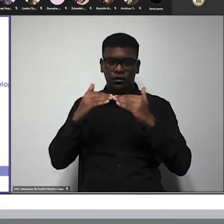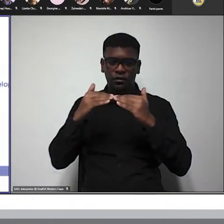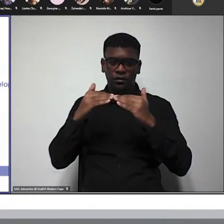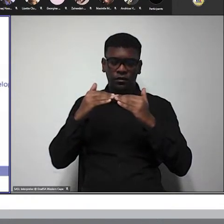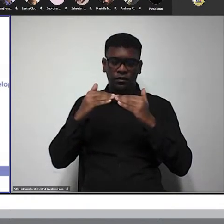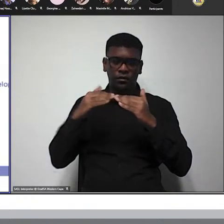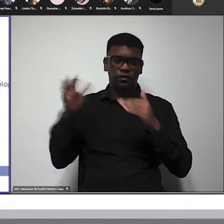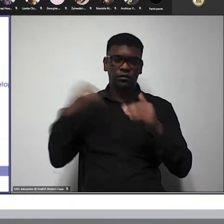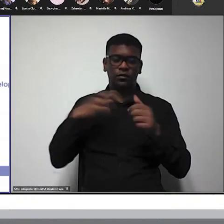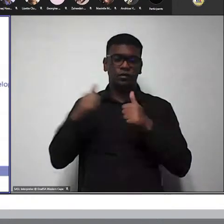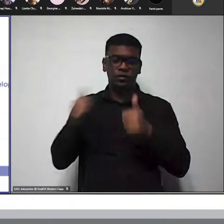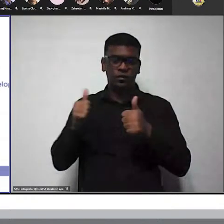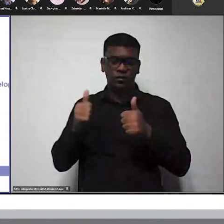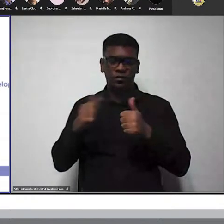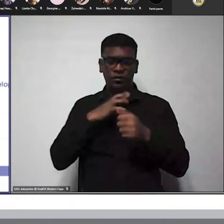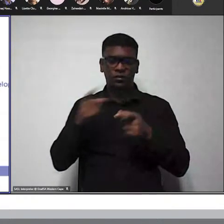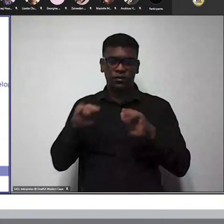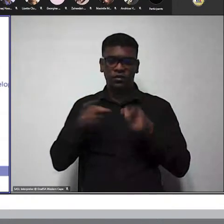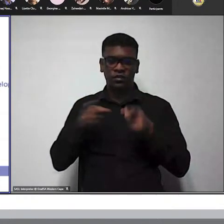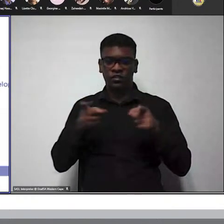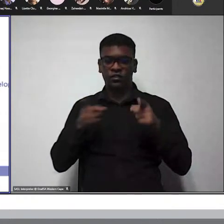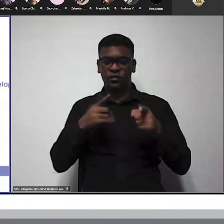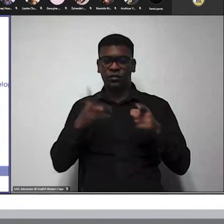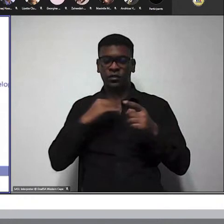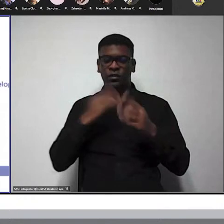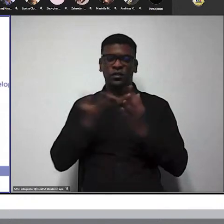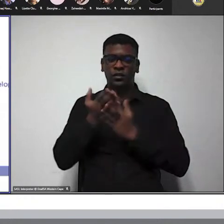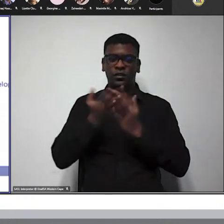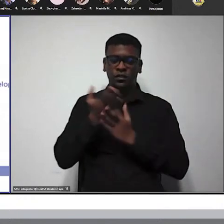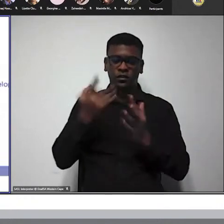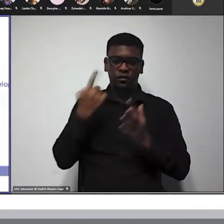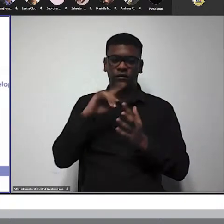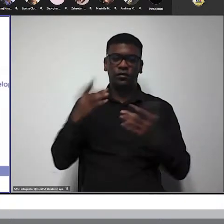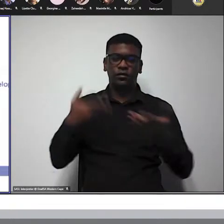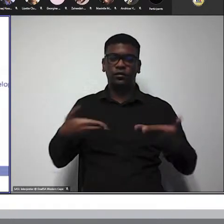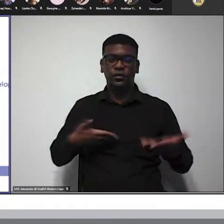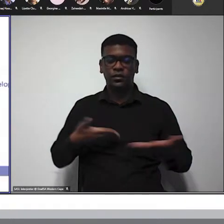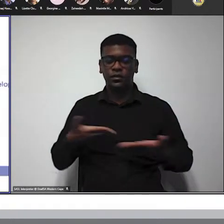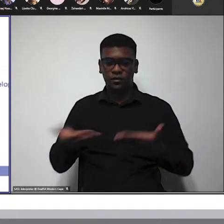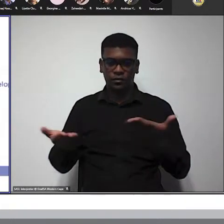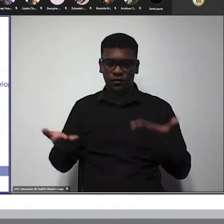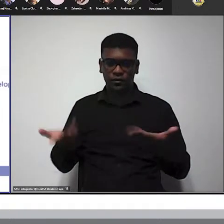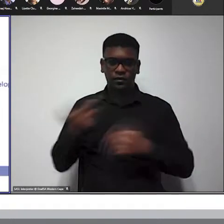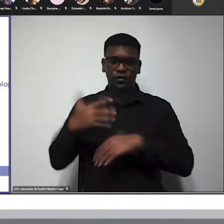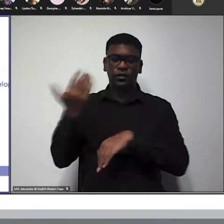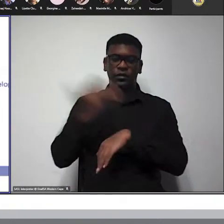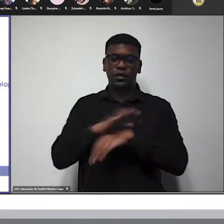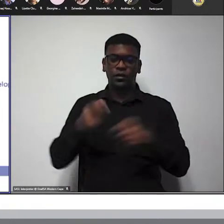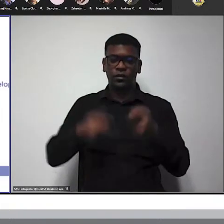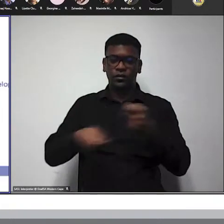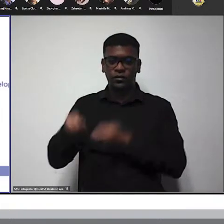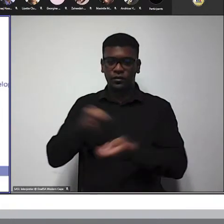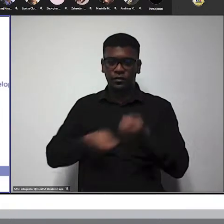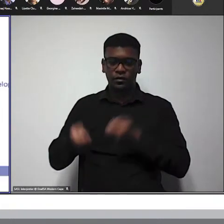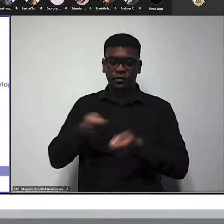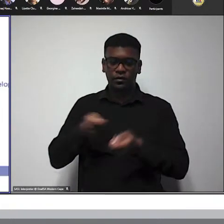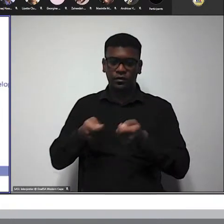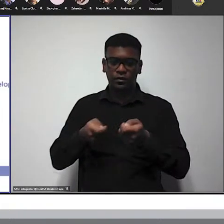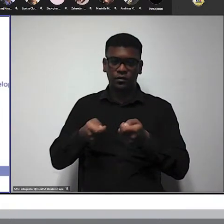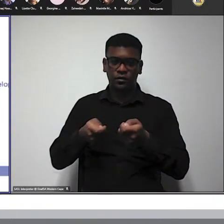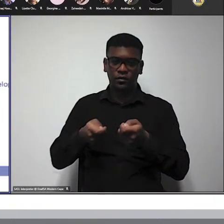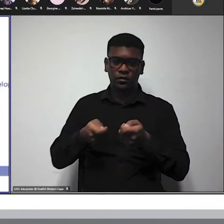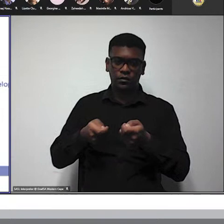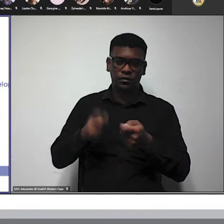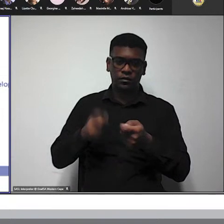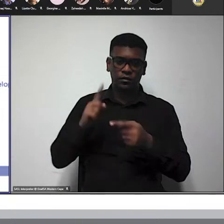goods, because that data isn't as accessible for services in terms of how the trade is actually coded and